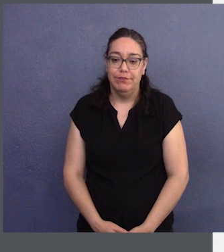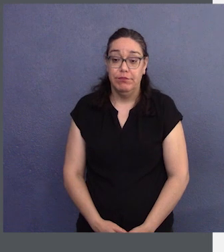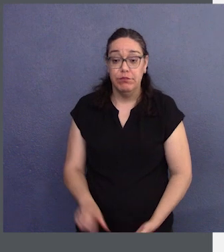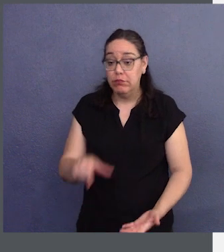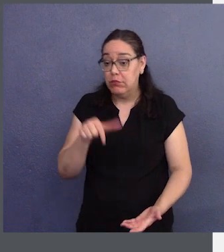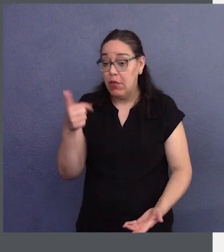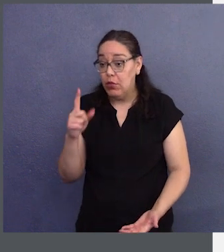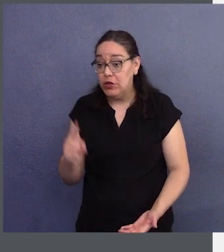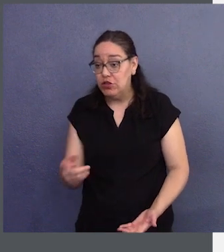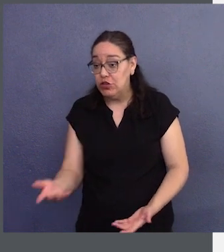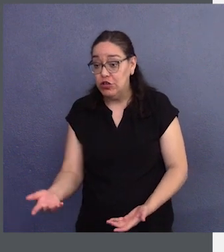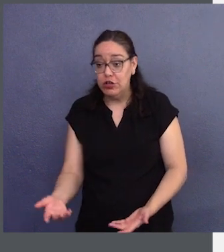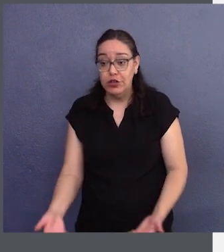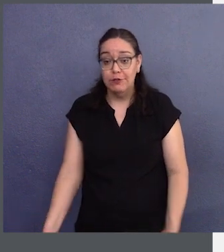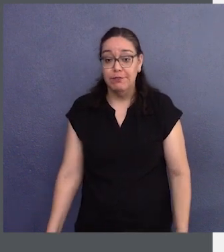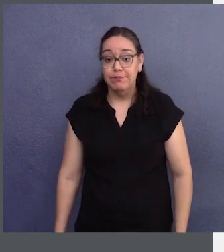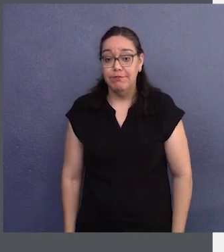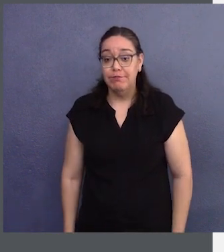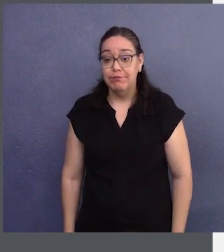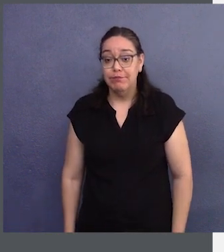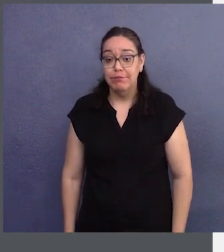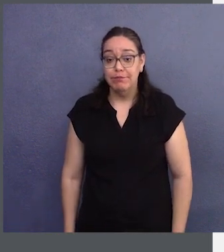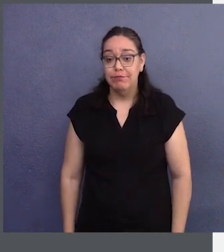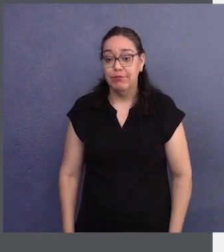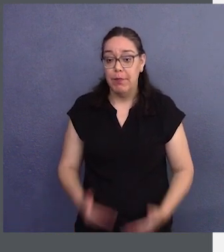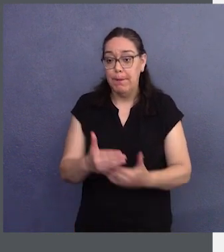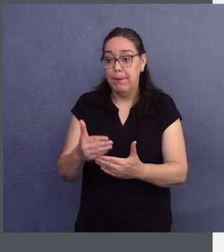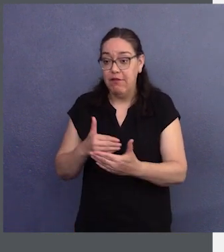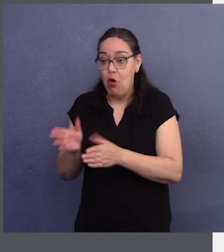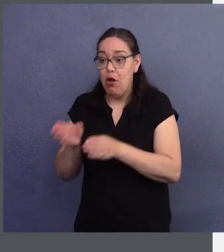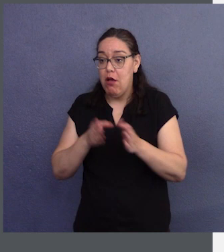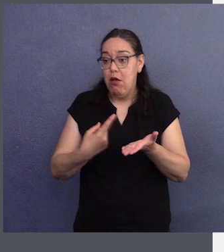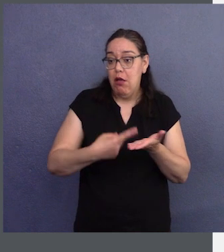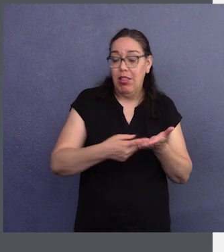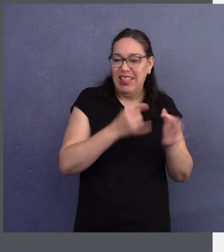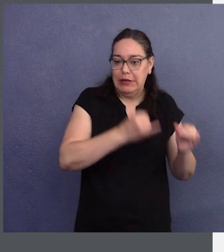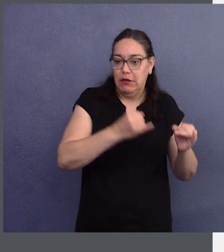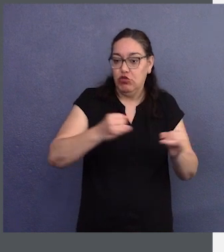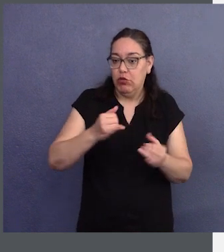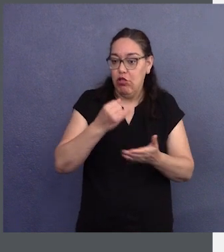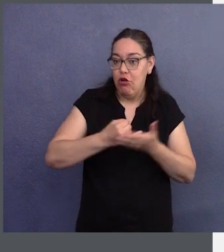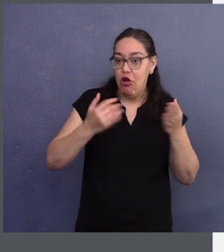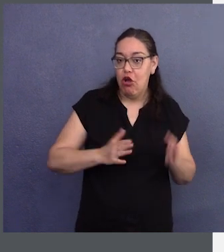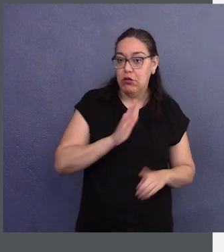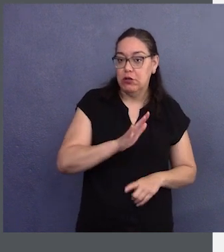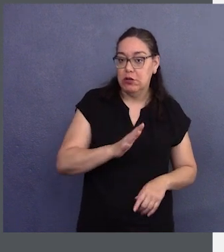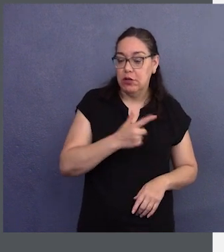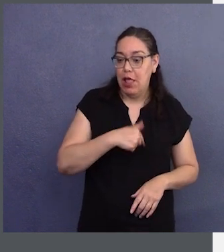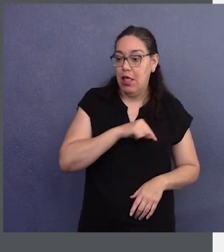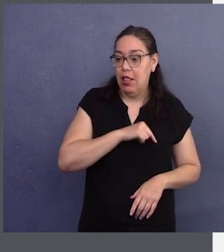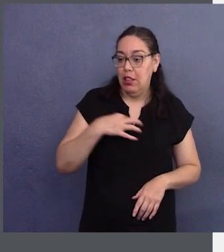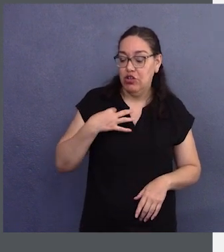Any other questions before we go into the individual artist eligibility?